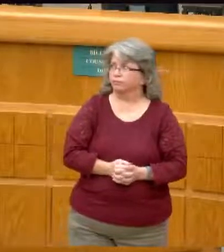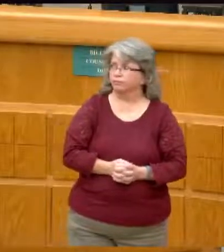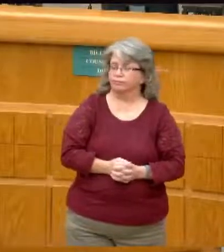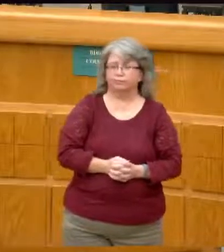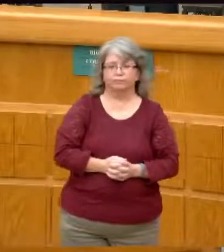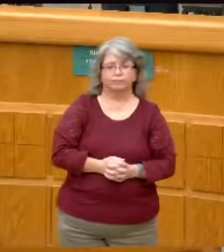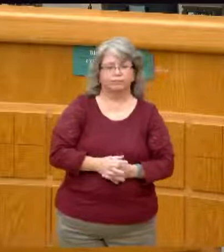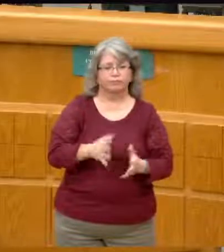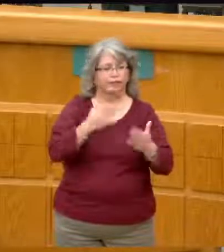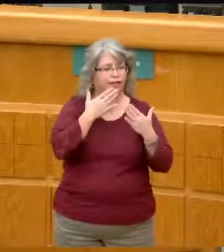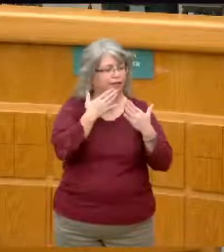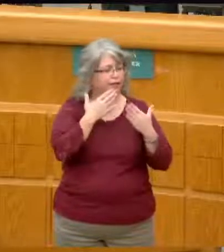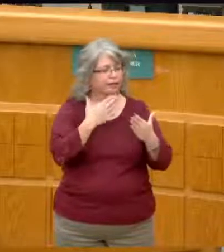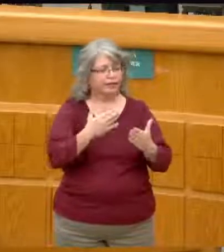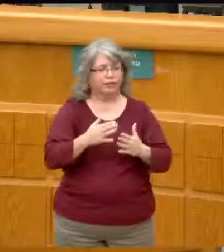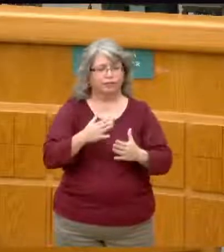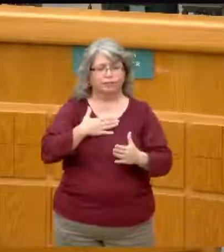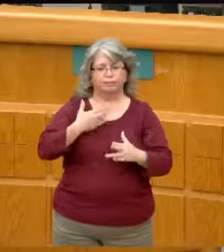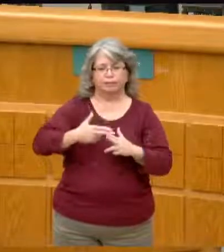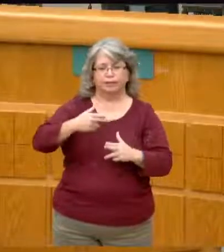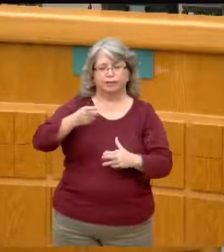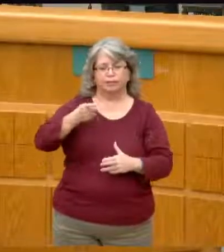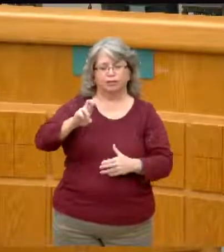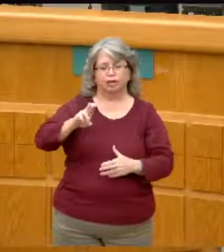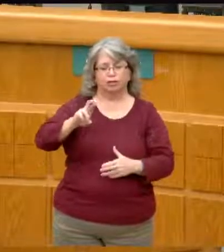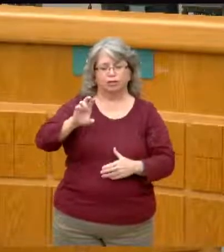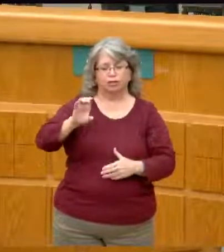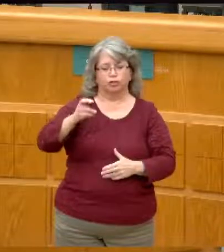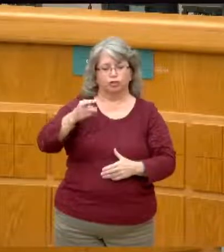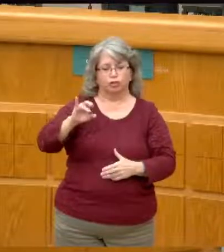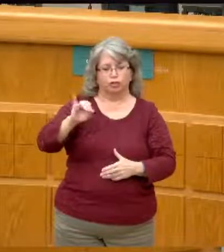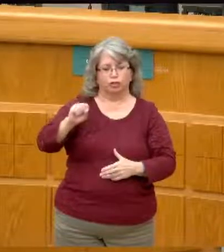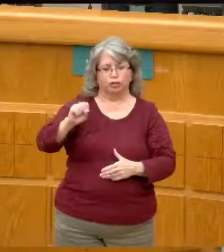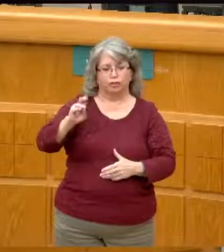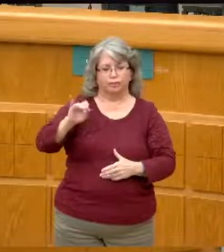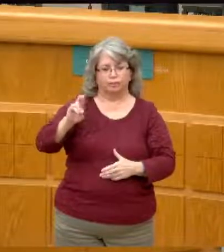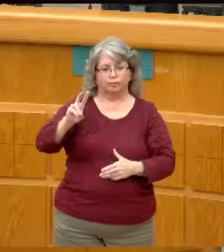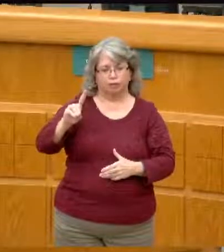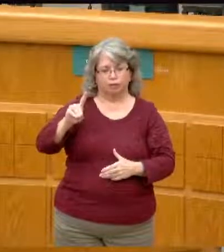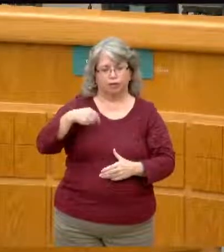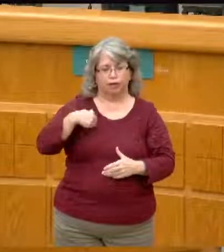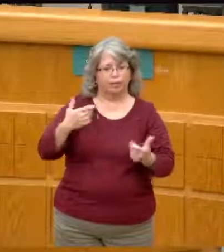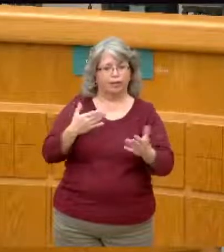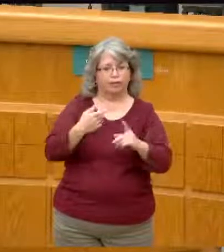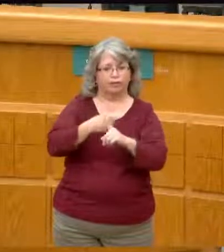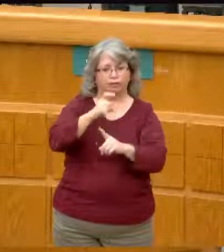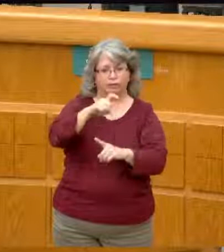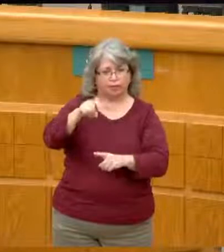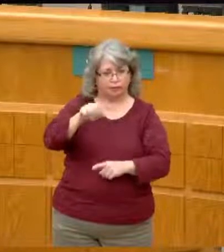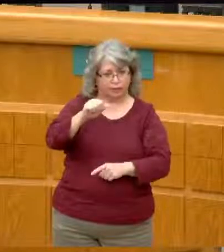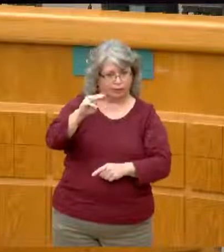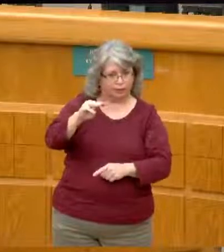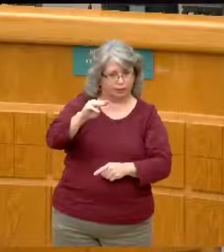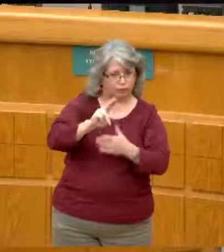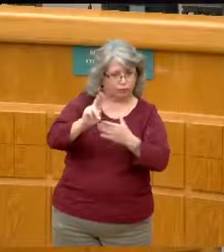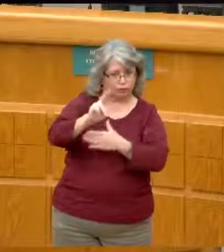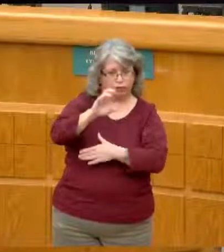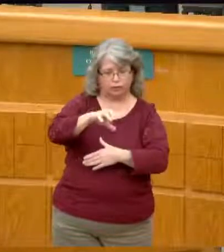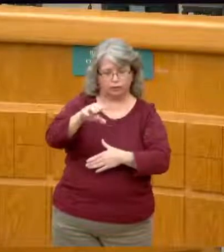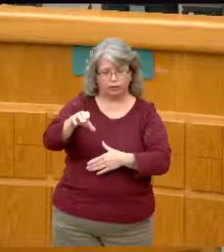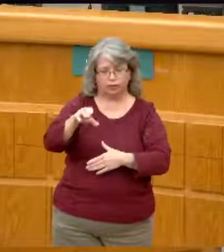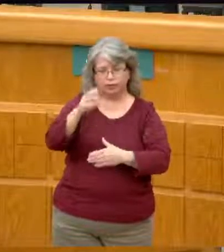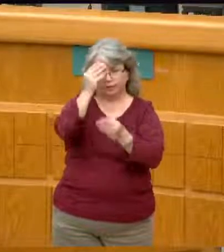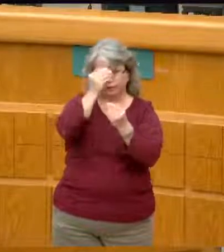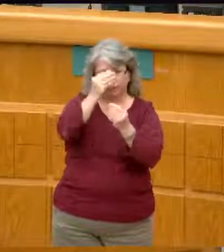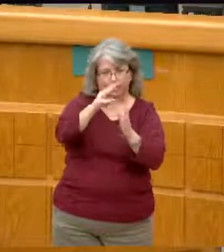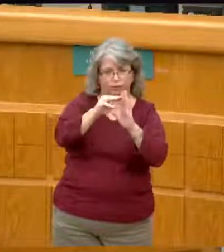All right, thank you. My name is Dr. Chris Bird. I'm here to speak to you on behalf of the Texas A&M University Corpus Christi Informatics